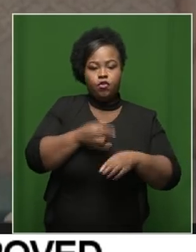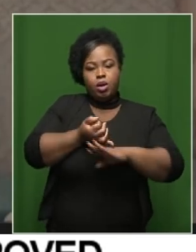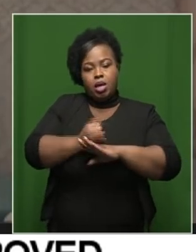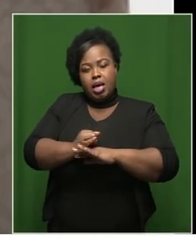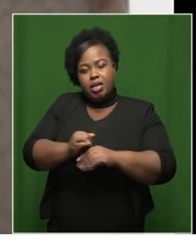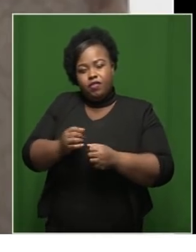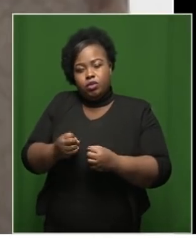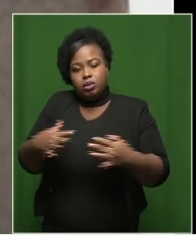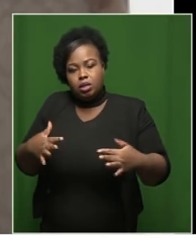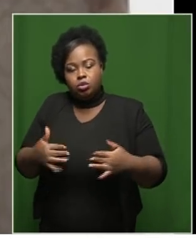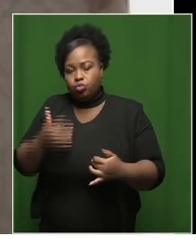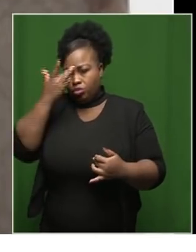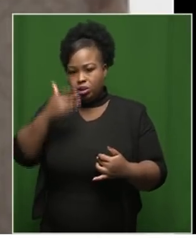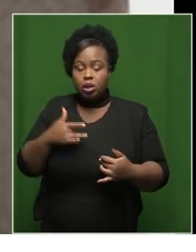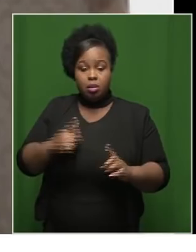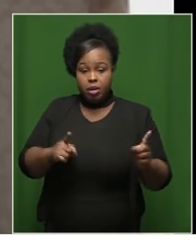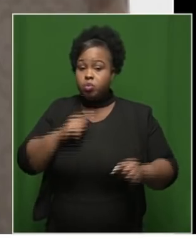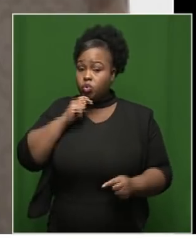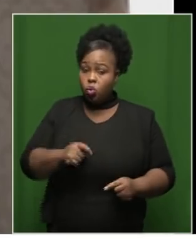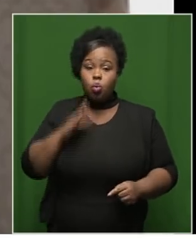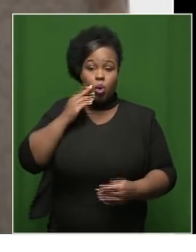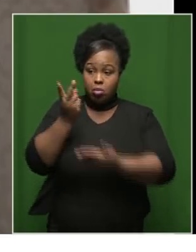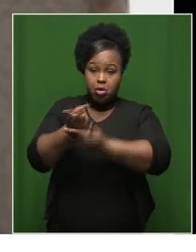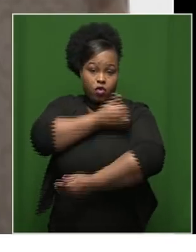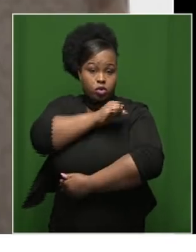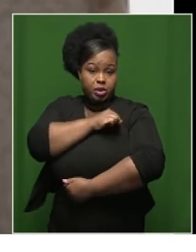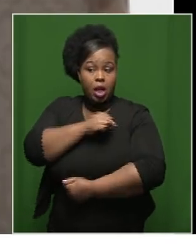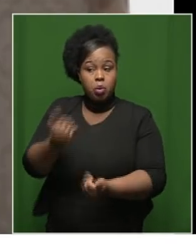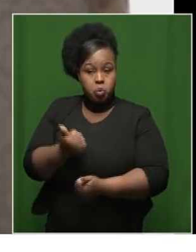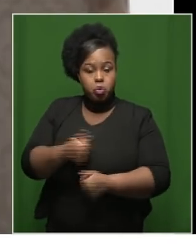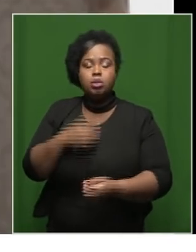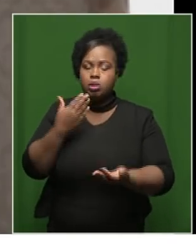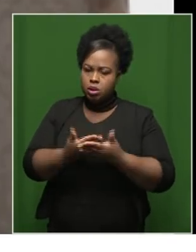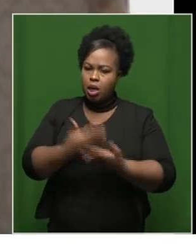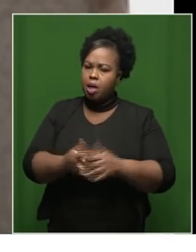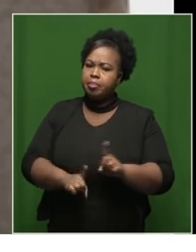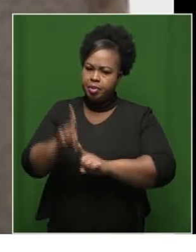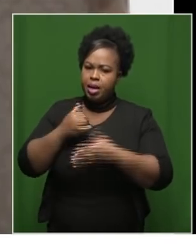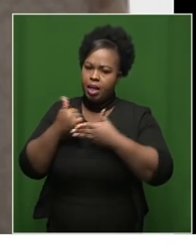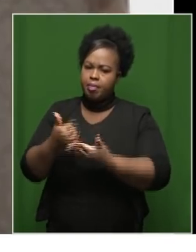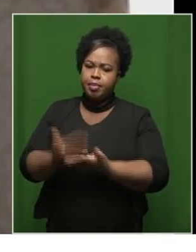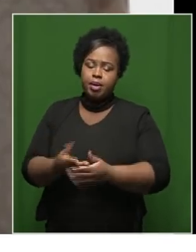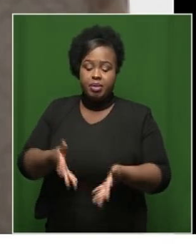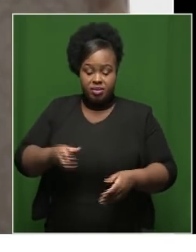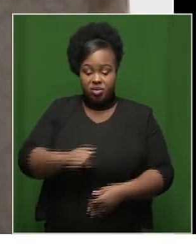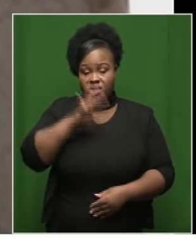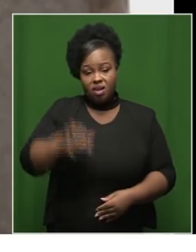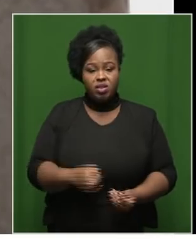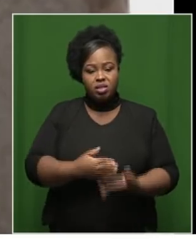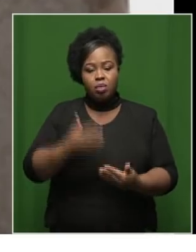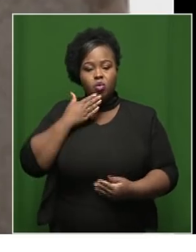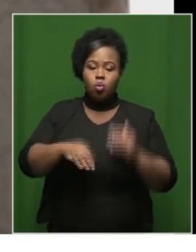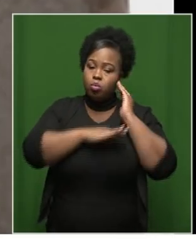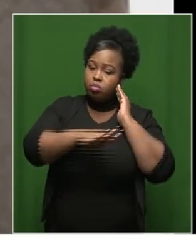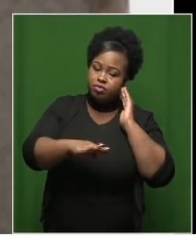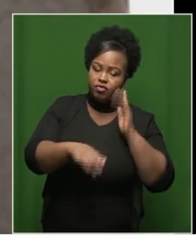are studies to show ivermectin's success during hospital, once the person is hospitalized. So here in South Africa at the moment, people who get hold of it can